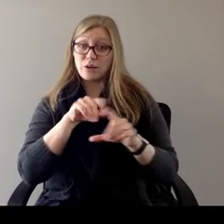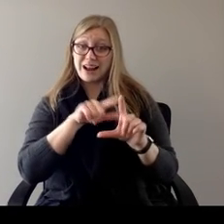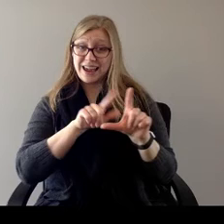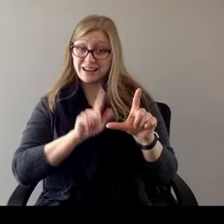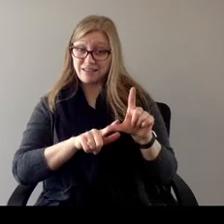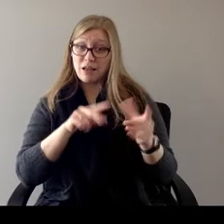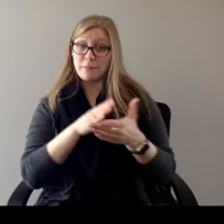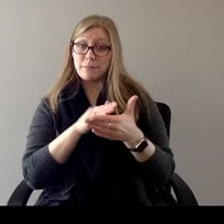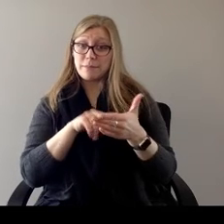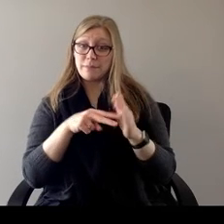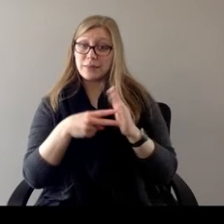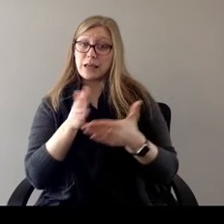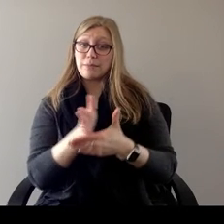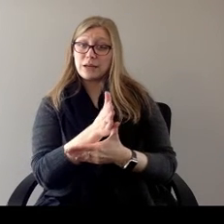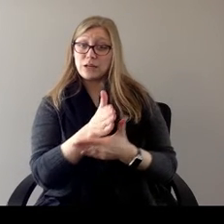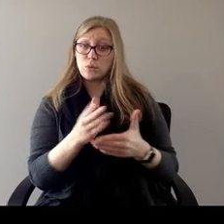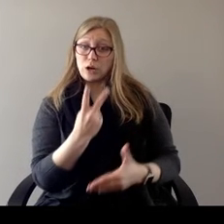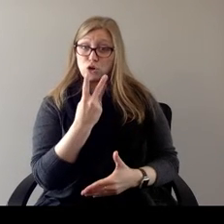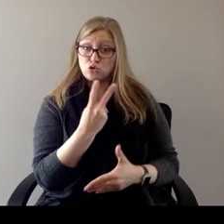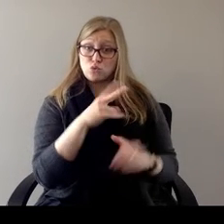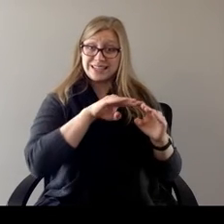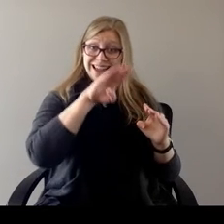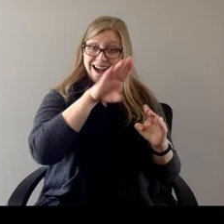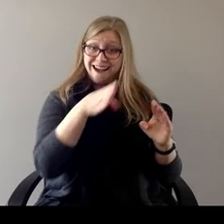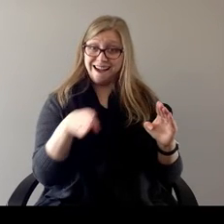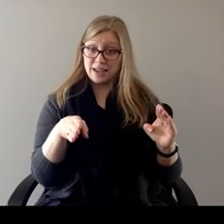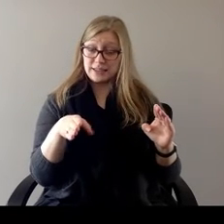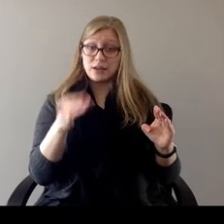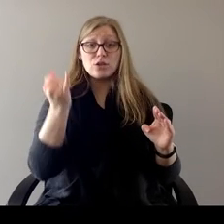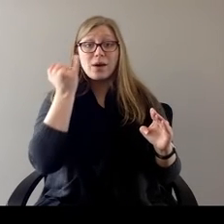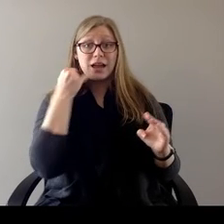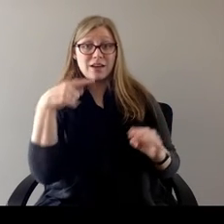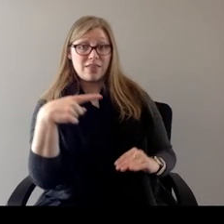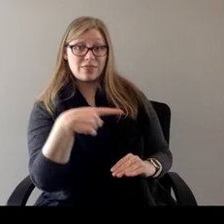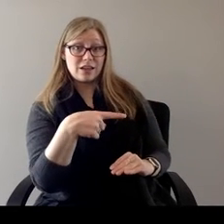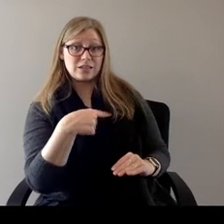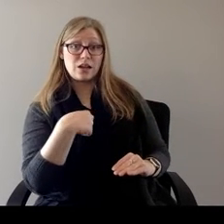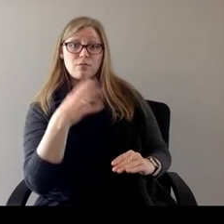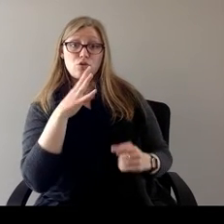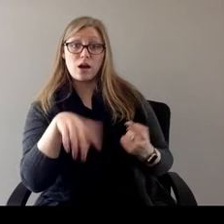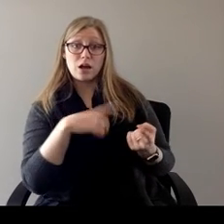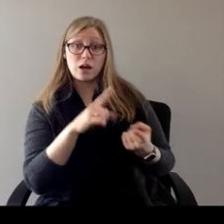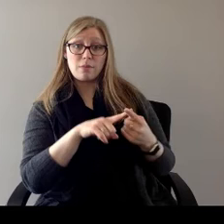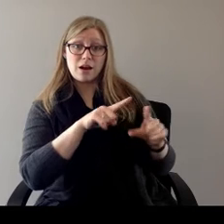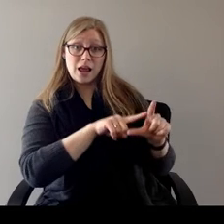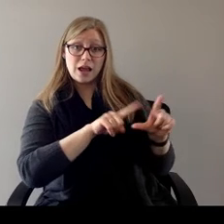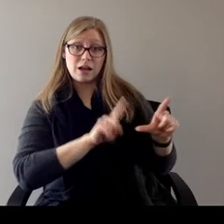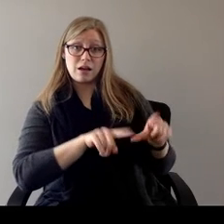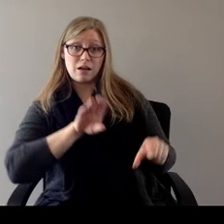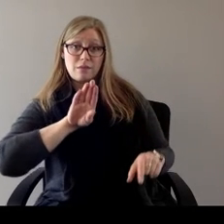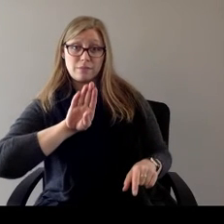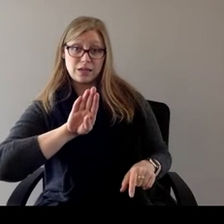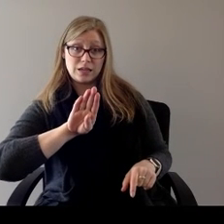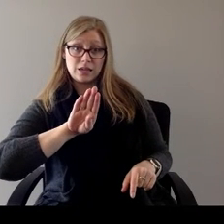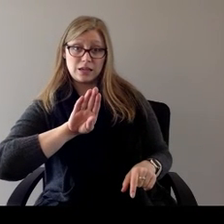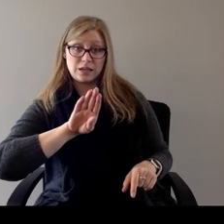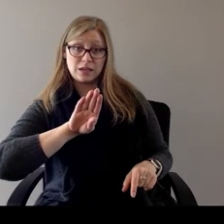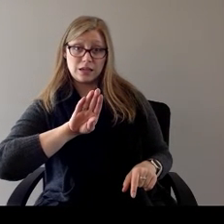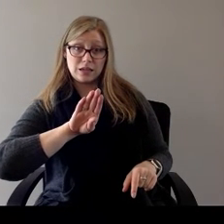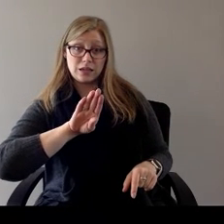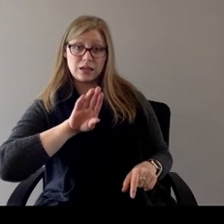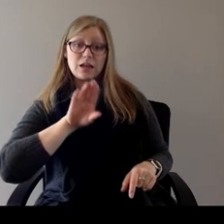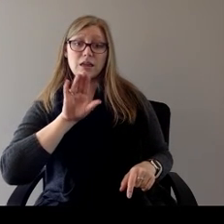two sides you're talking about. So if I'm talking about angle B is the included angle for these